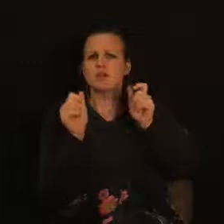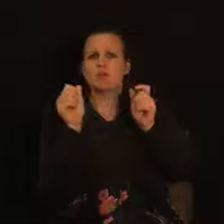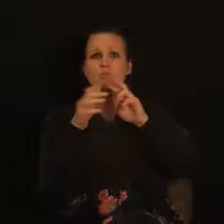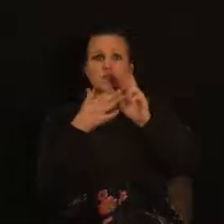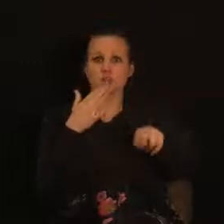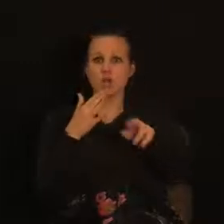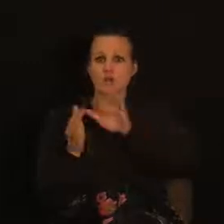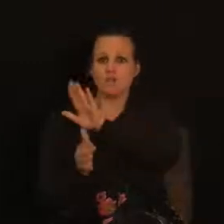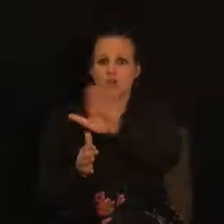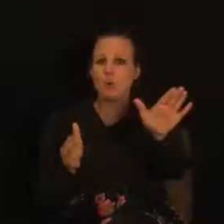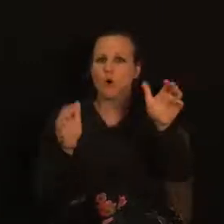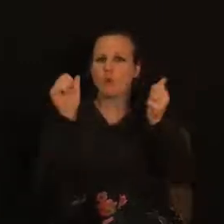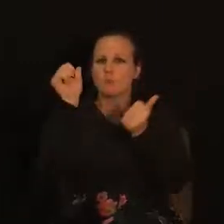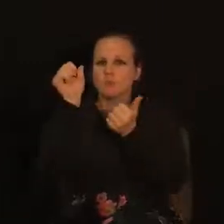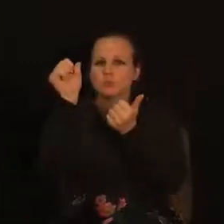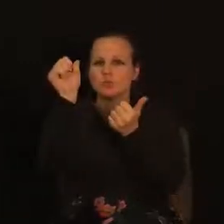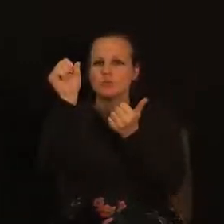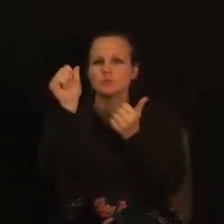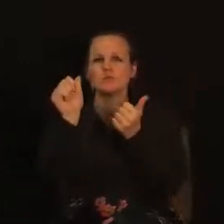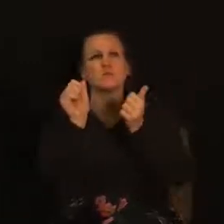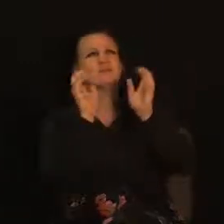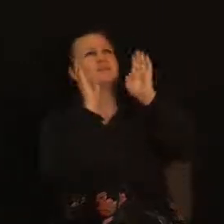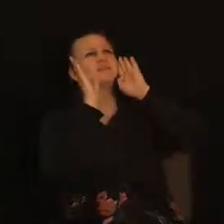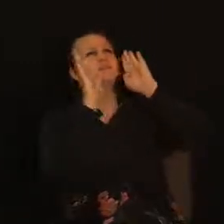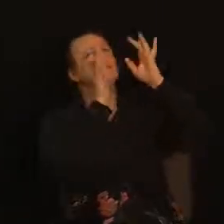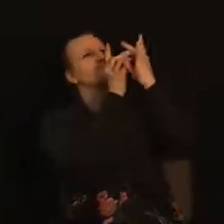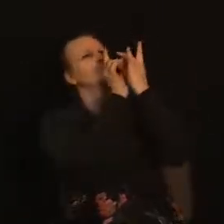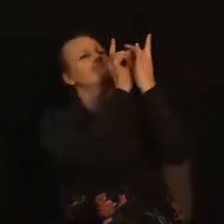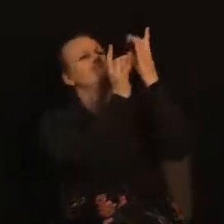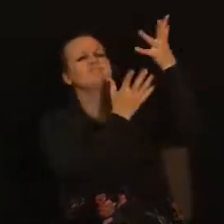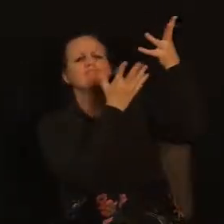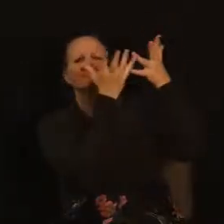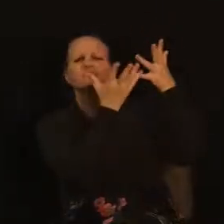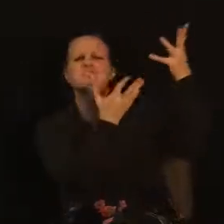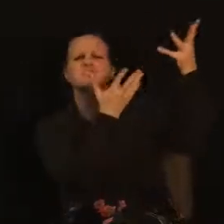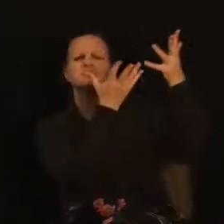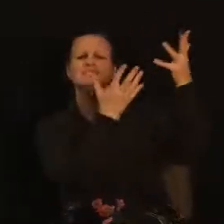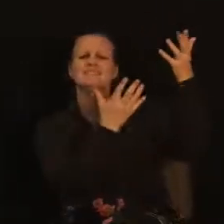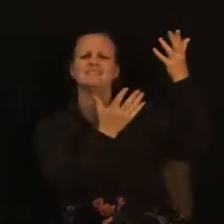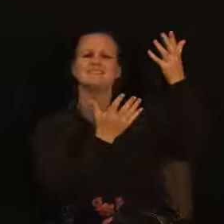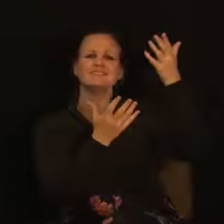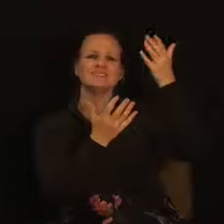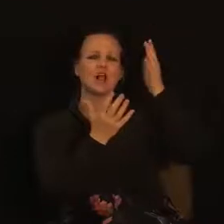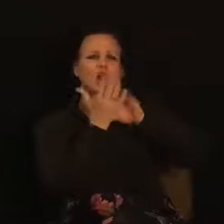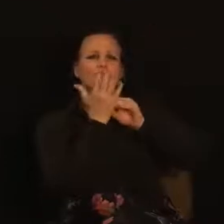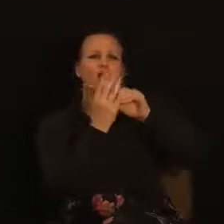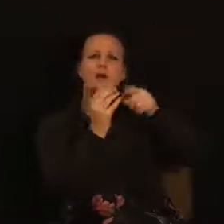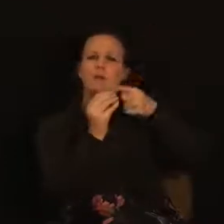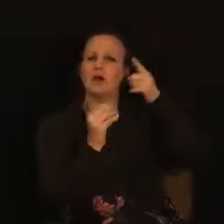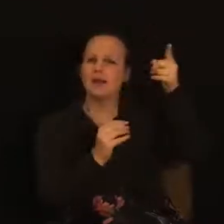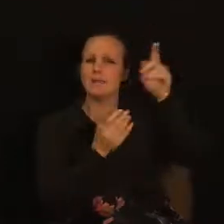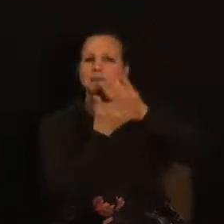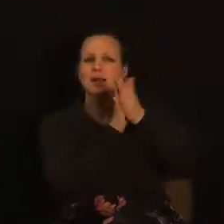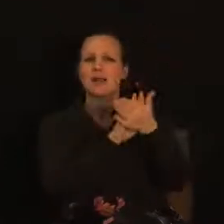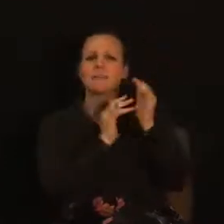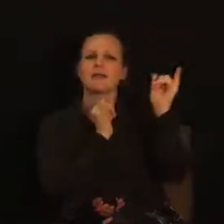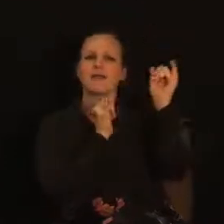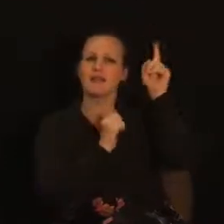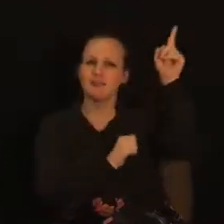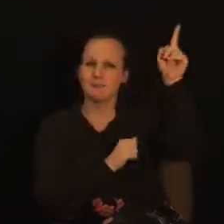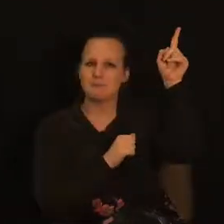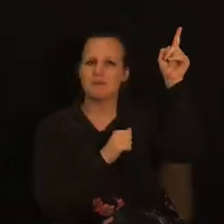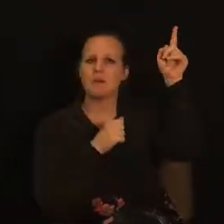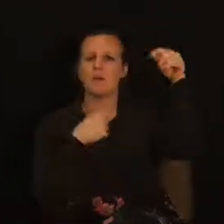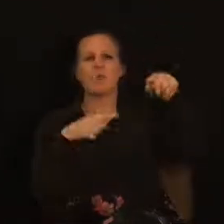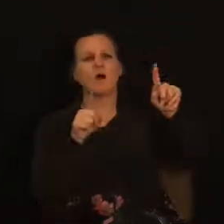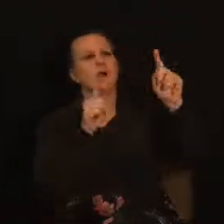him. It's supposed to be you hearing his voice. It's supposed to be you getting to know him. It's supposed to be you becoming like him as you encounter him